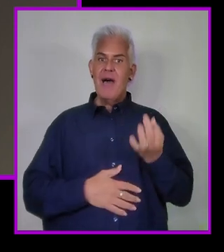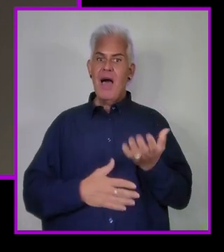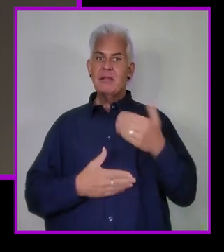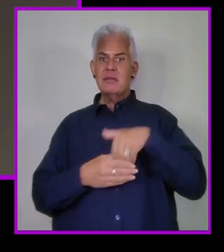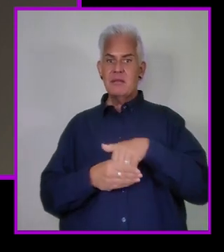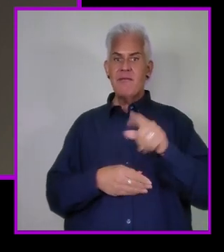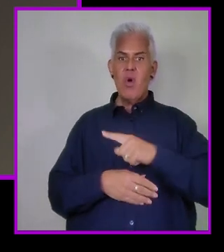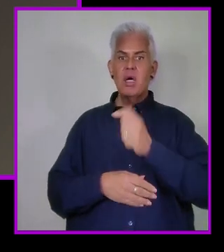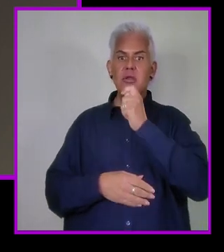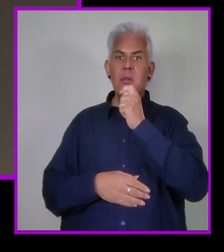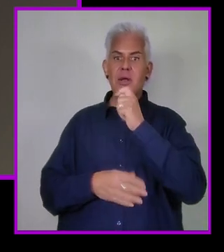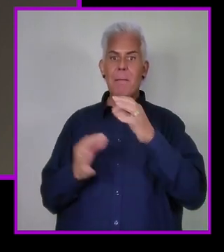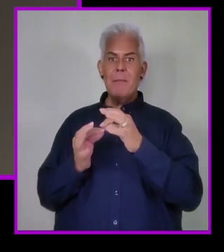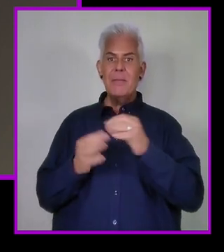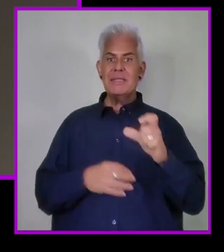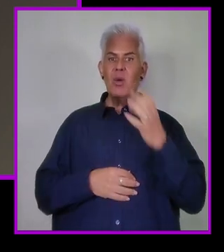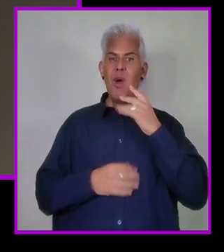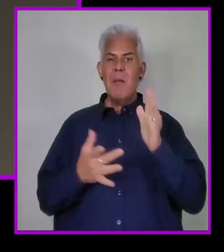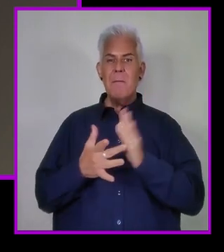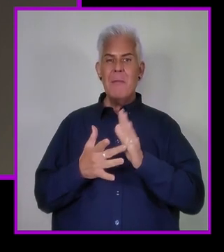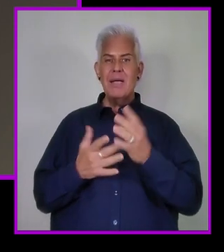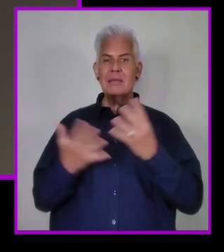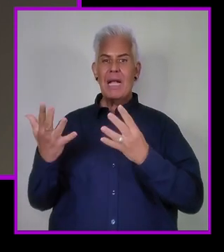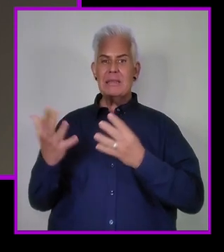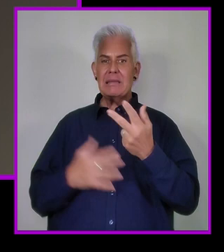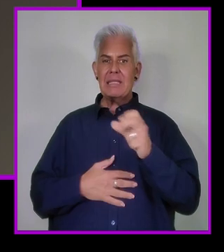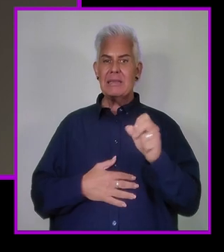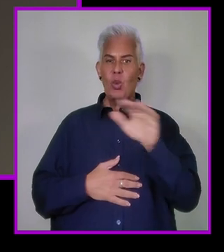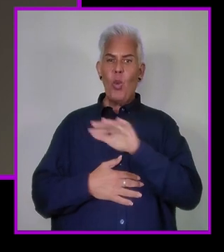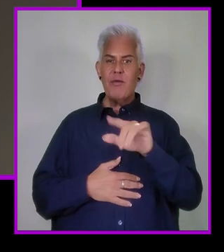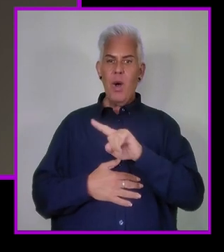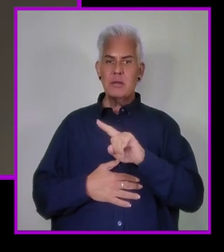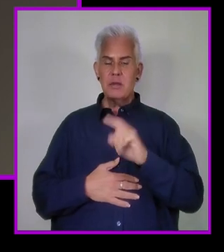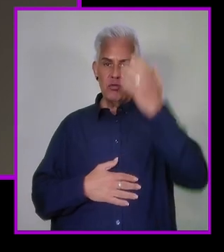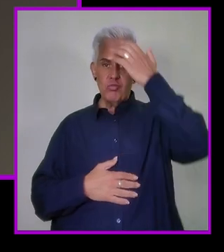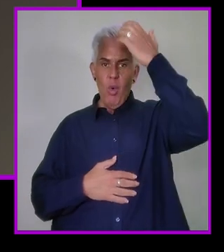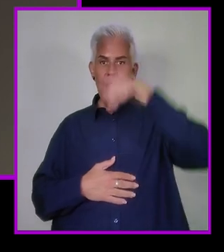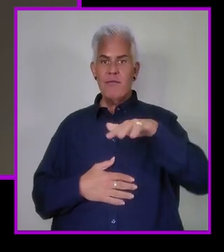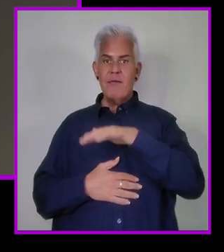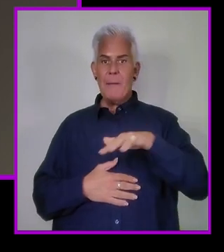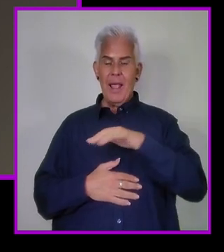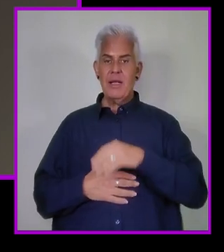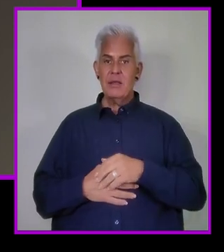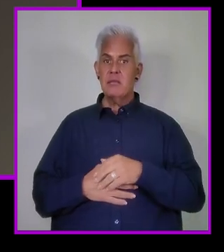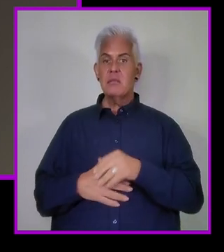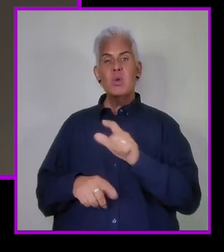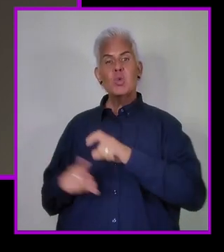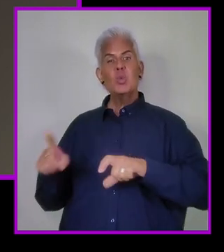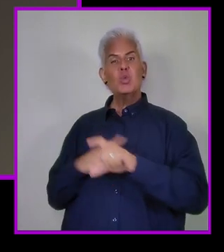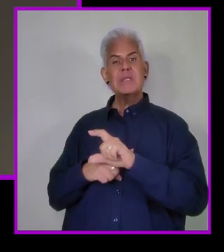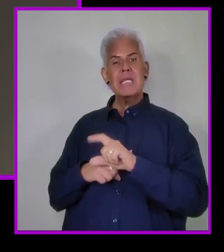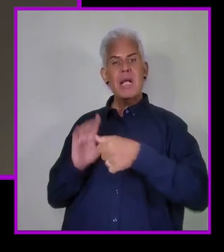make a documentary for the BBC in the mid-1980s about the monarchy. Mm-hmm. And it was from the Community Programmes